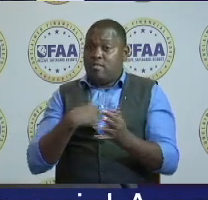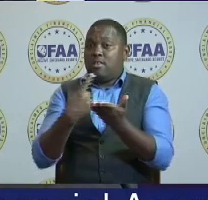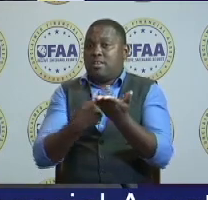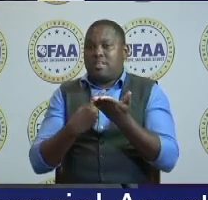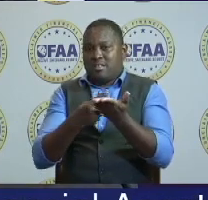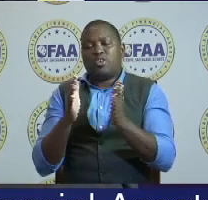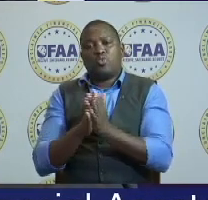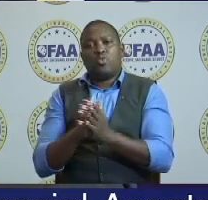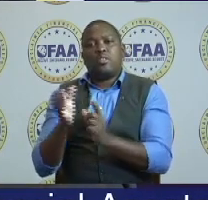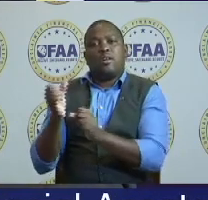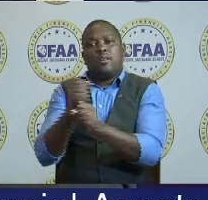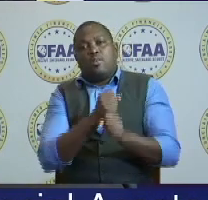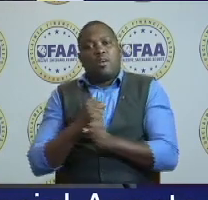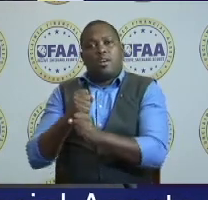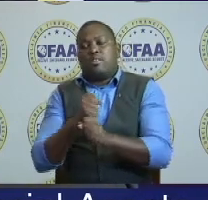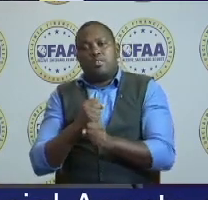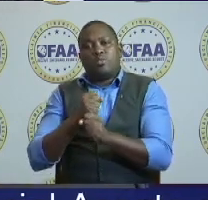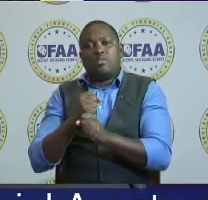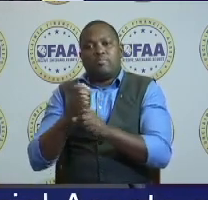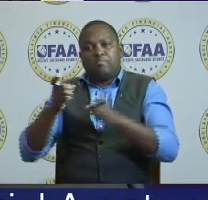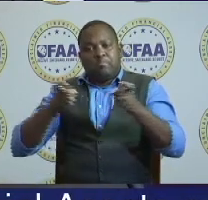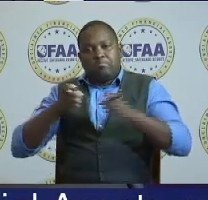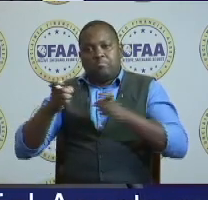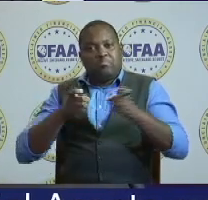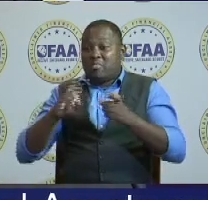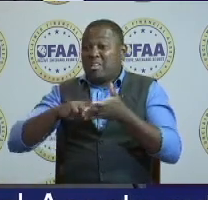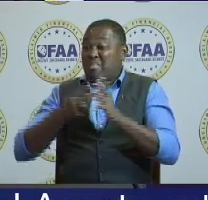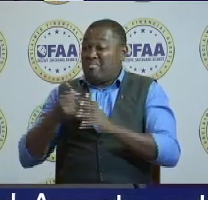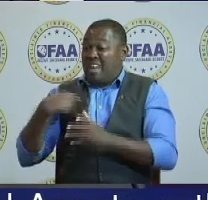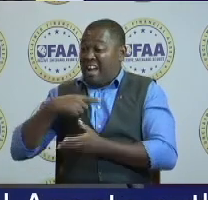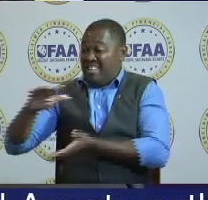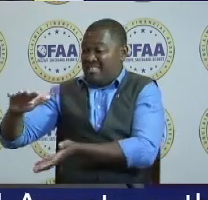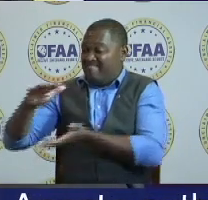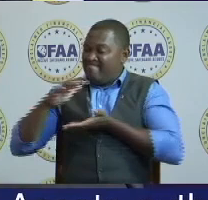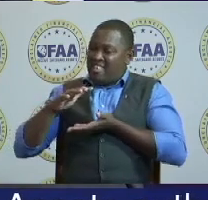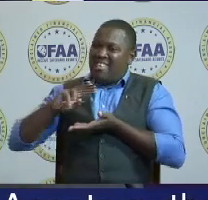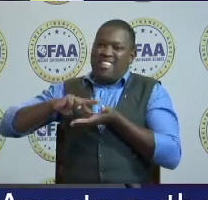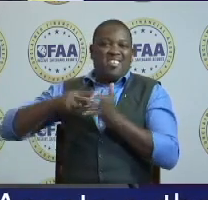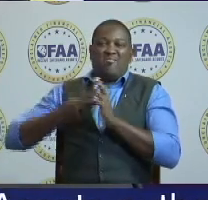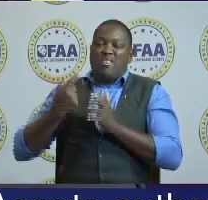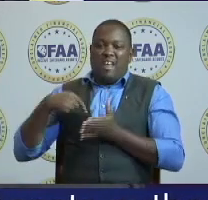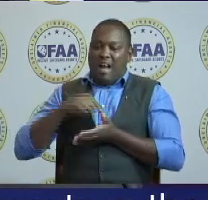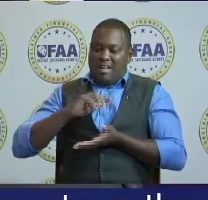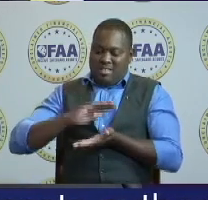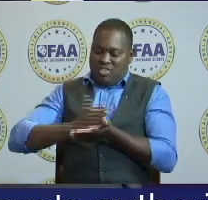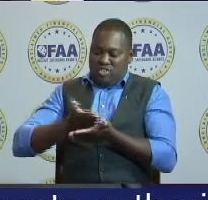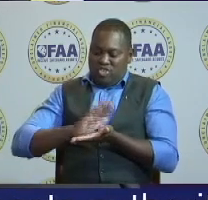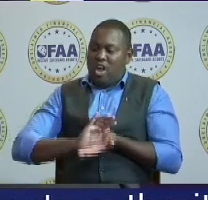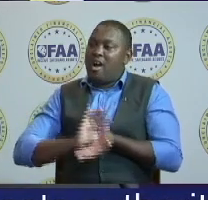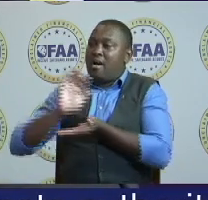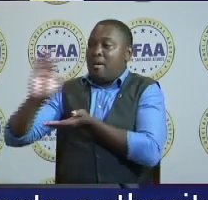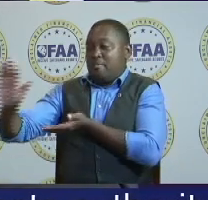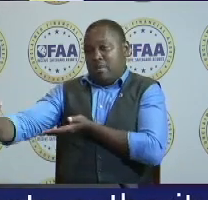SASRA says that they are not worth to come on our way, then we'll just return them back to you. If they are to come to our way,